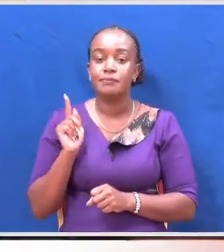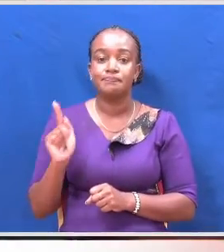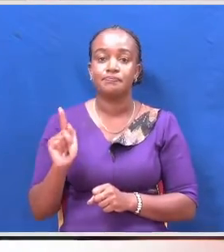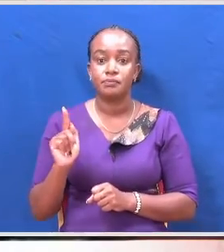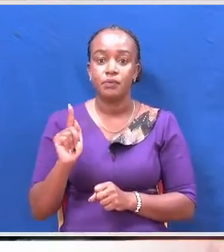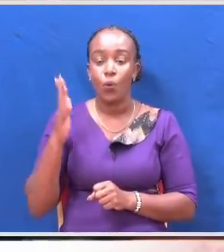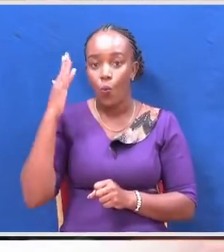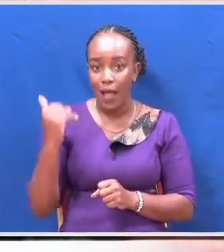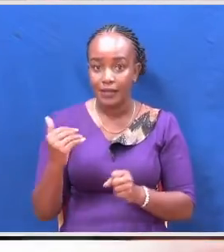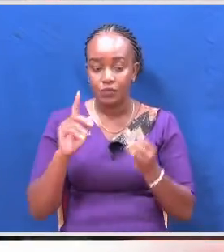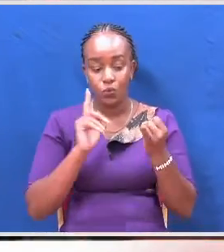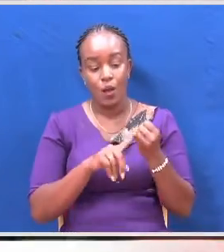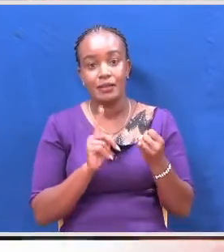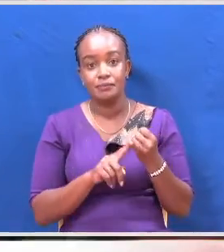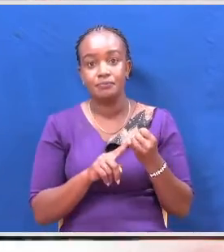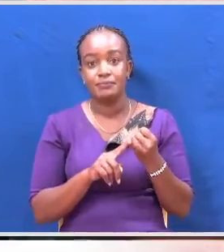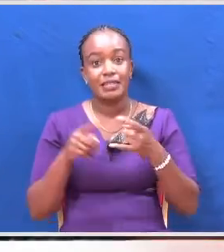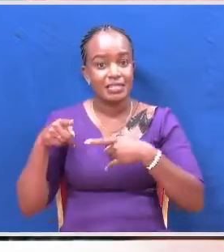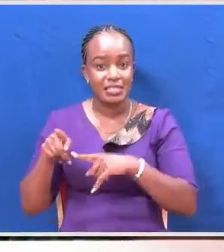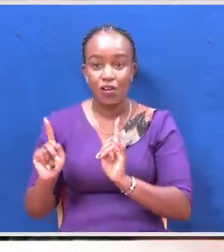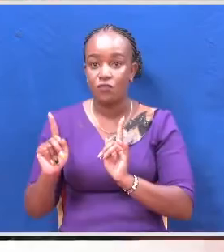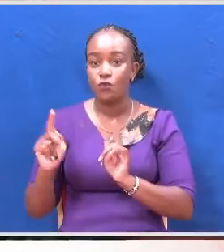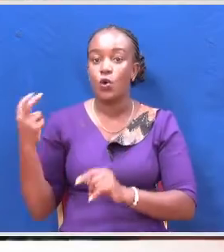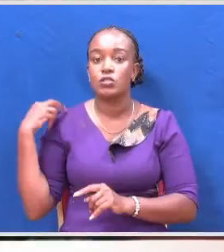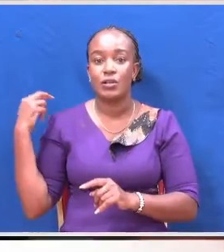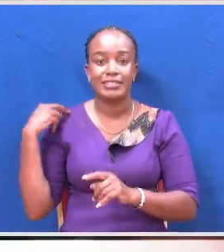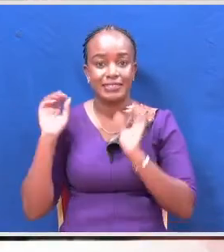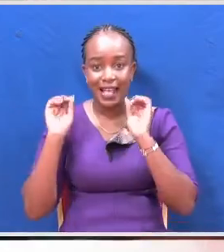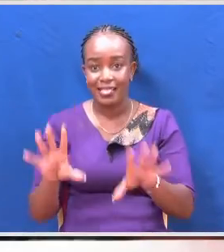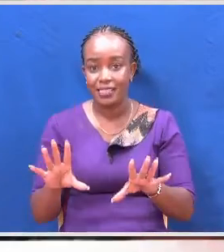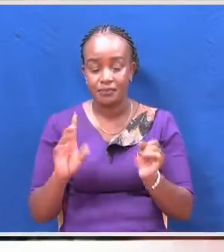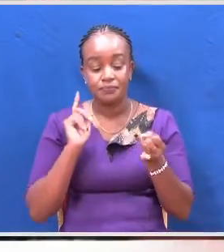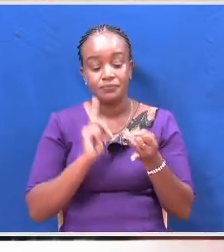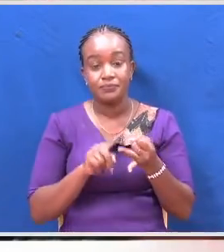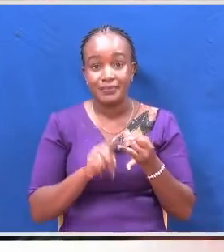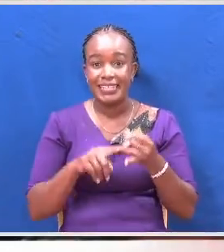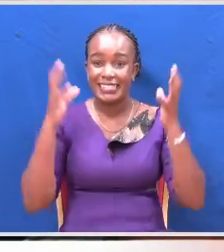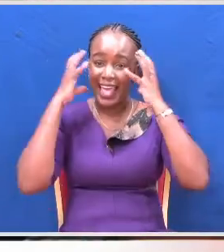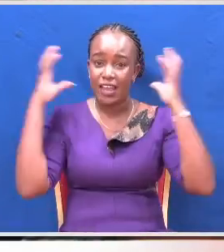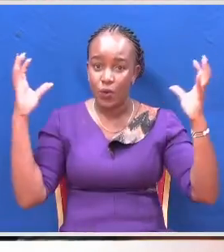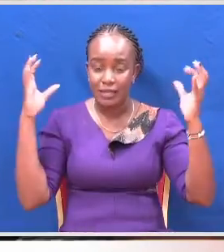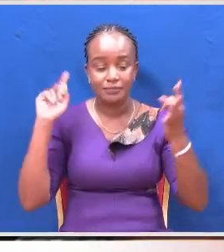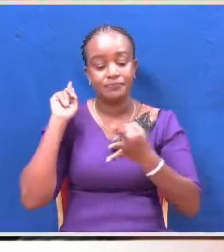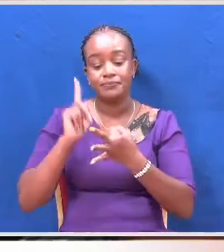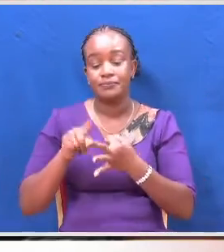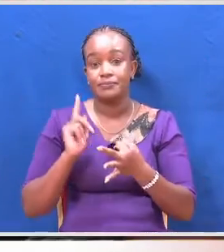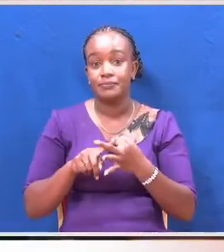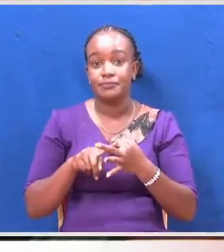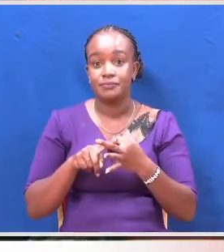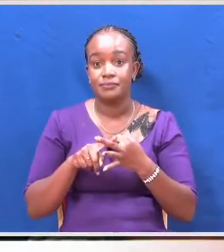one, he is not consultative. Number two, he is very arrogant. Number